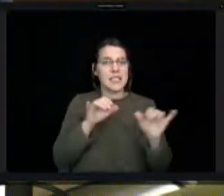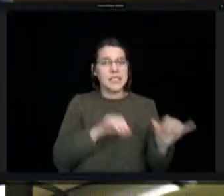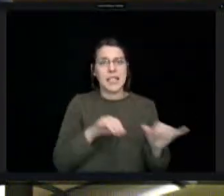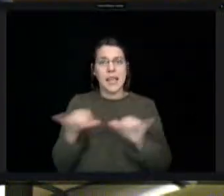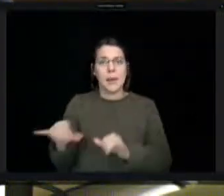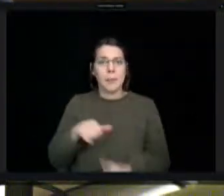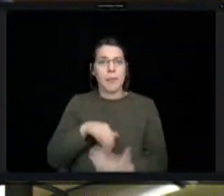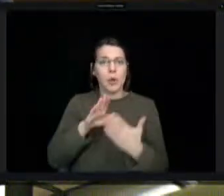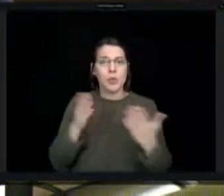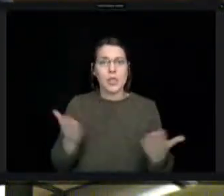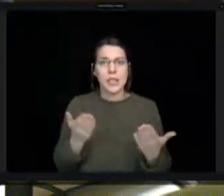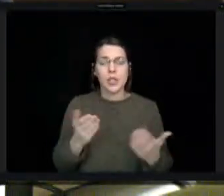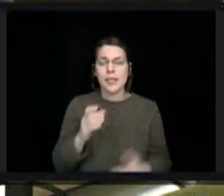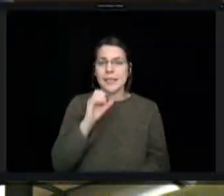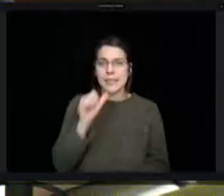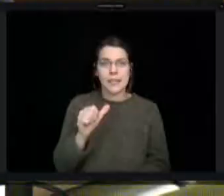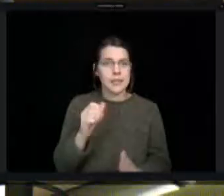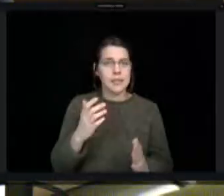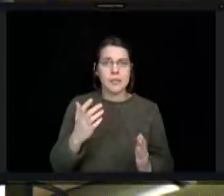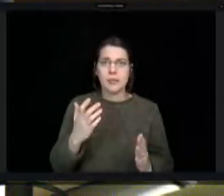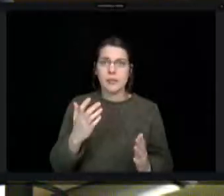relationship